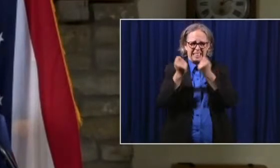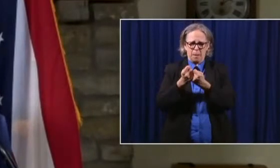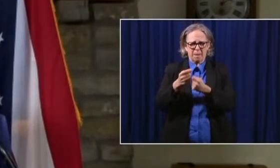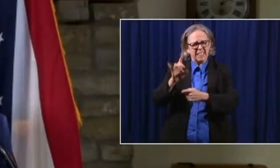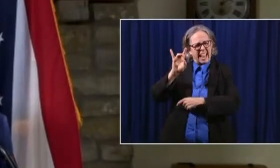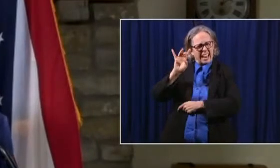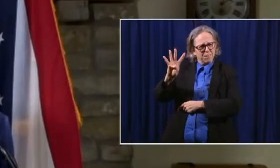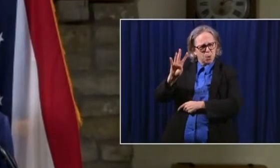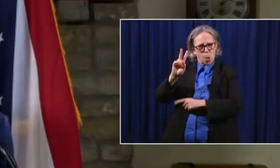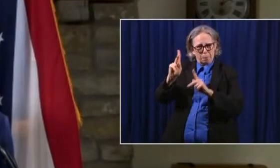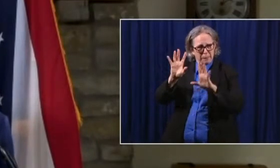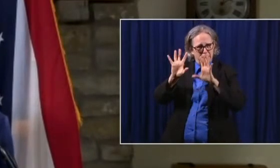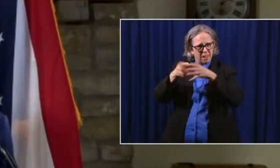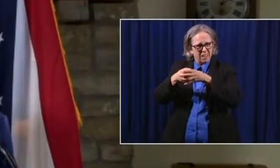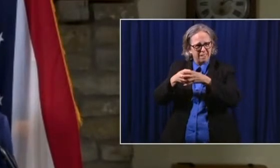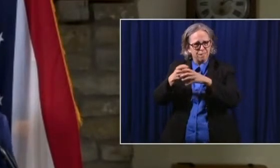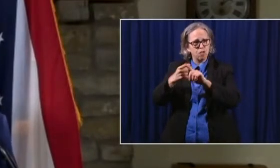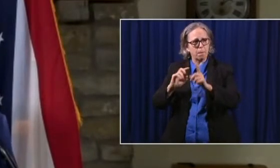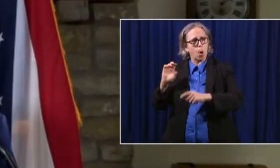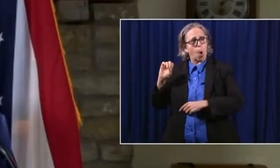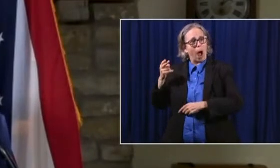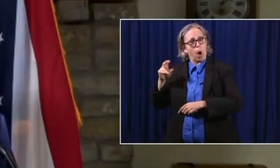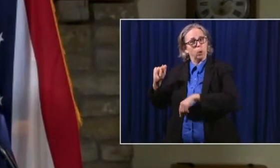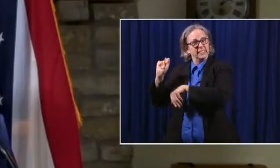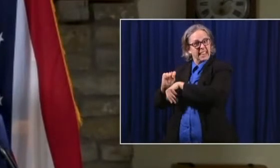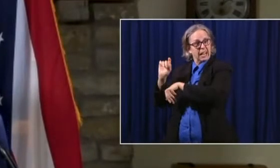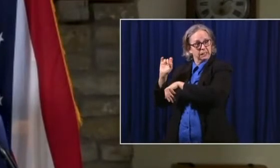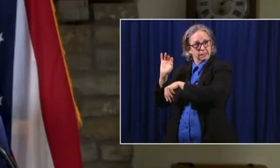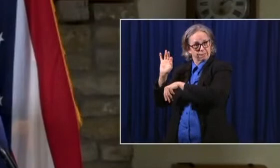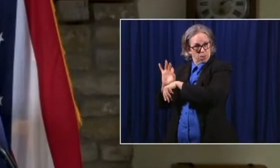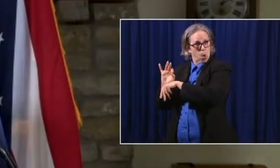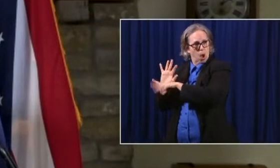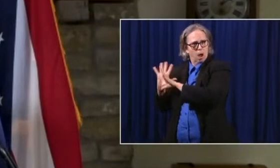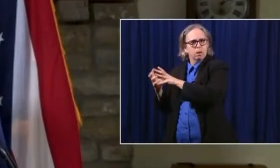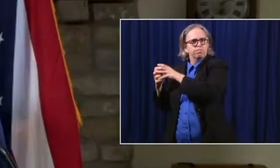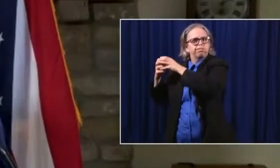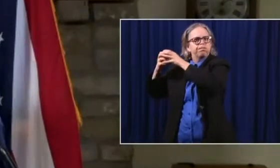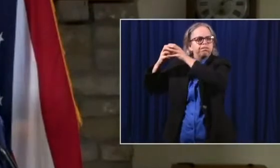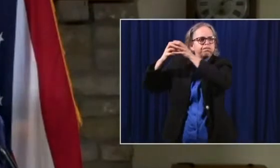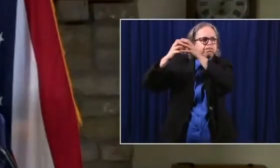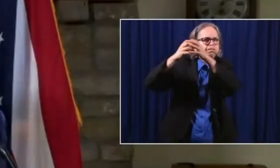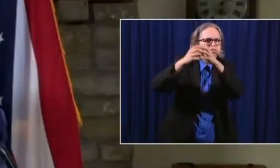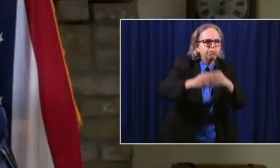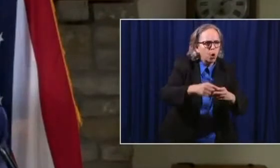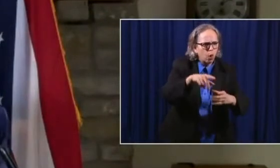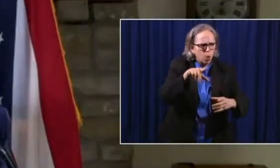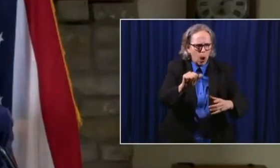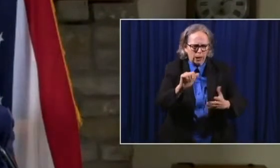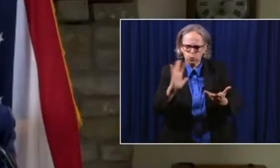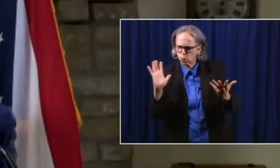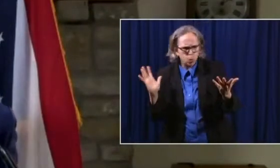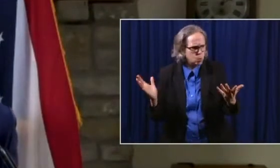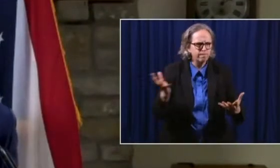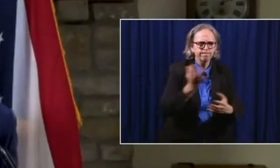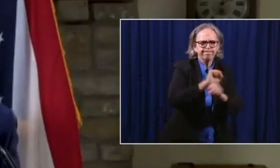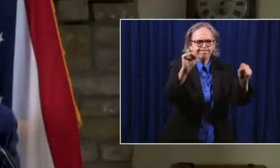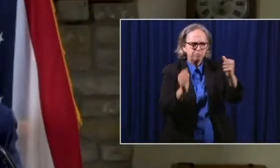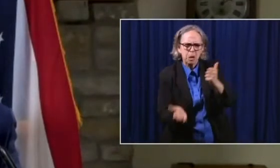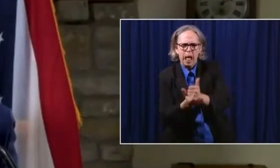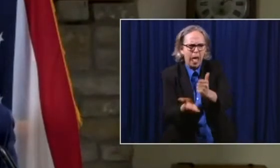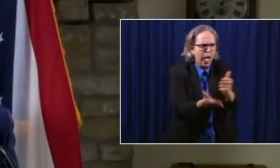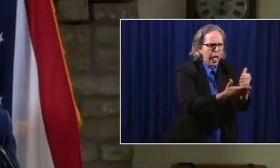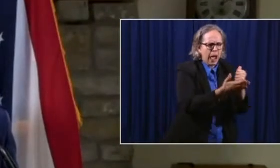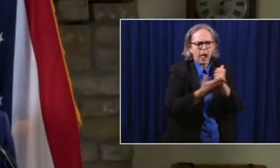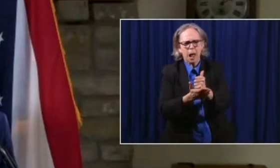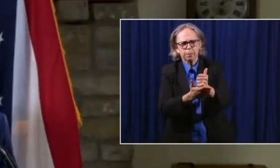who should be arriving shortly in Louisiana to help with rescue efforts. Ohio Task Force 1 is one of the